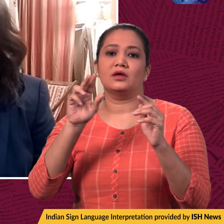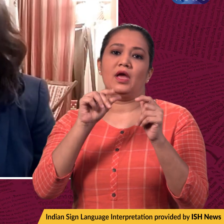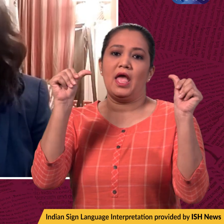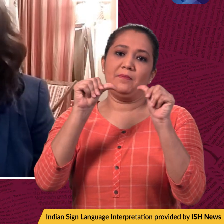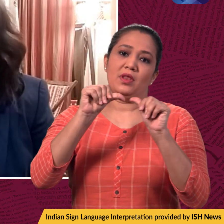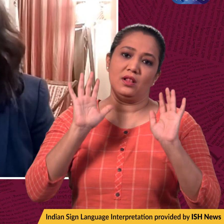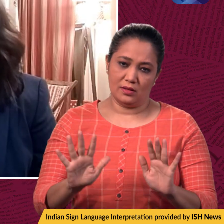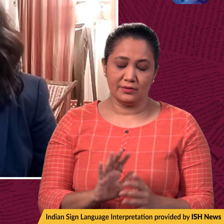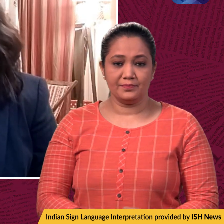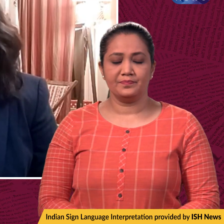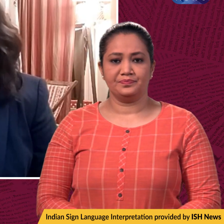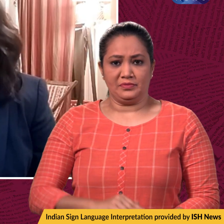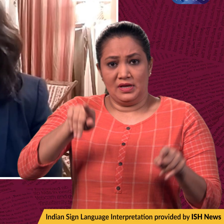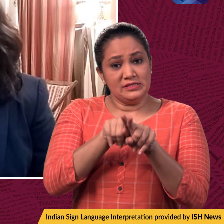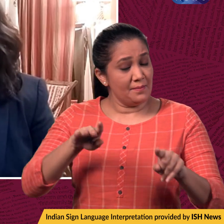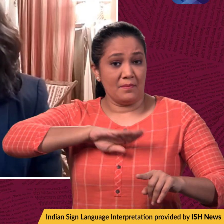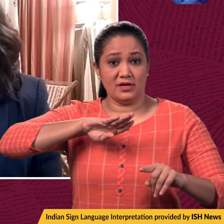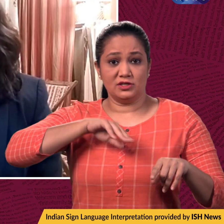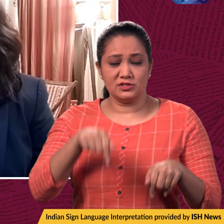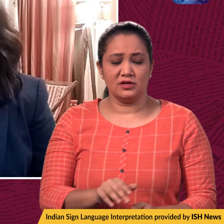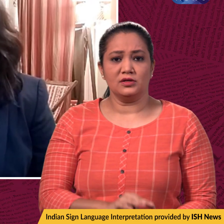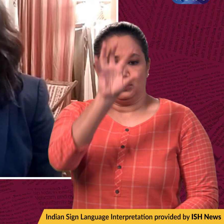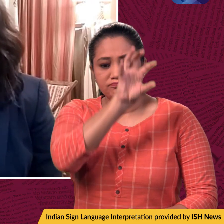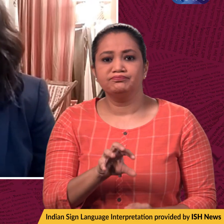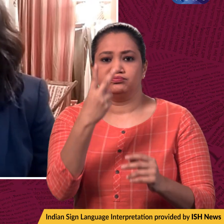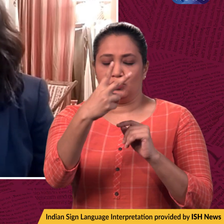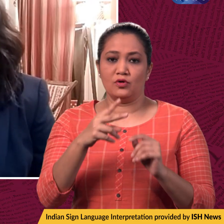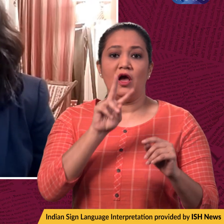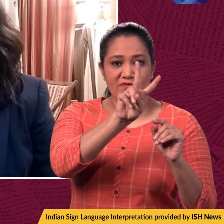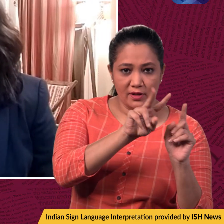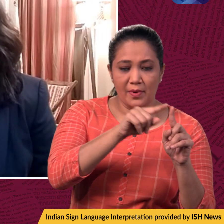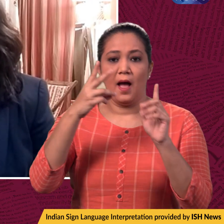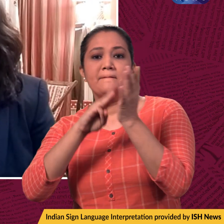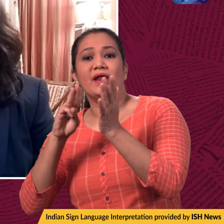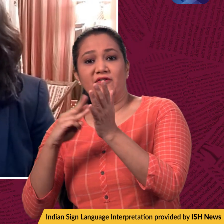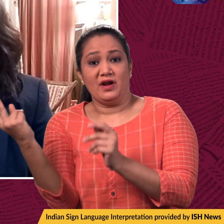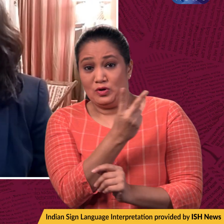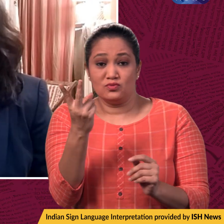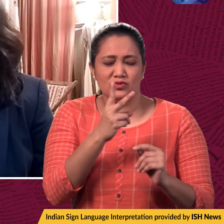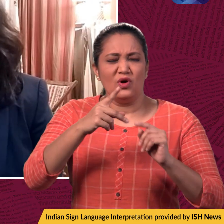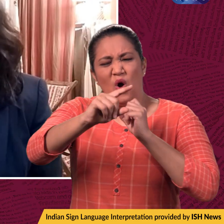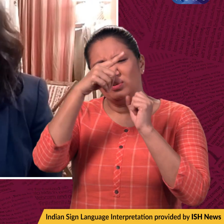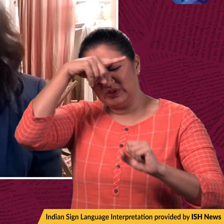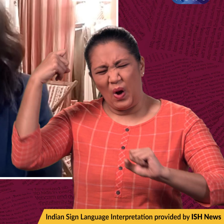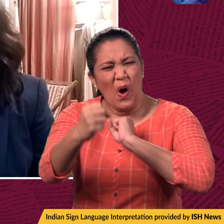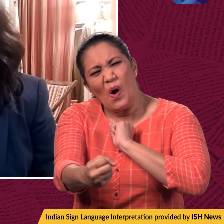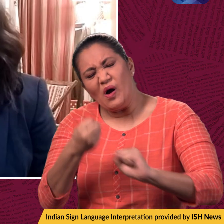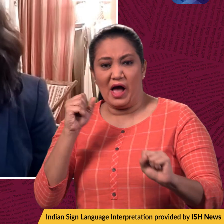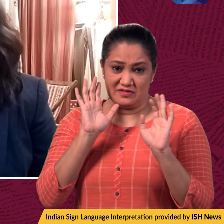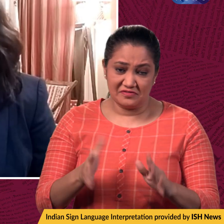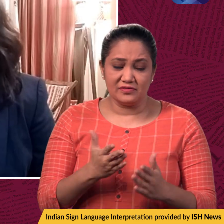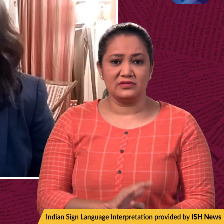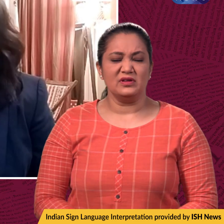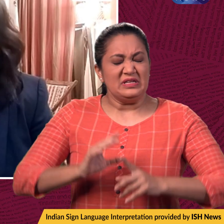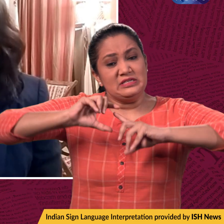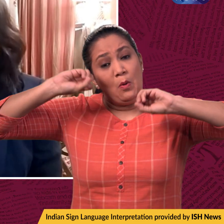of April. In Maharashtra, there are two regions, Vidarbha and Marathwada, experiencing scorching temperatures,